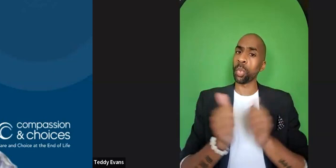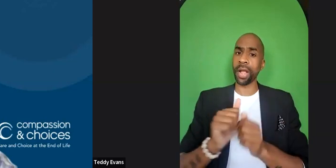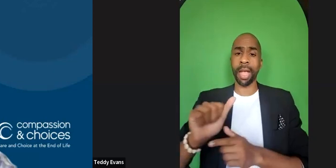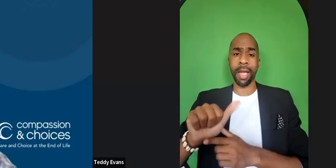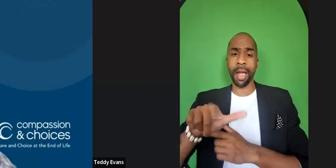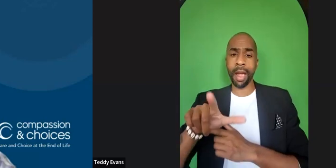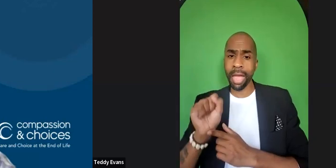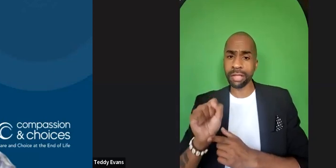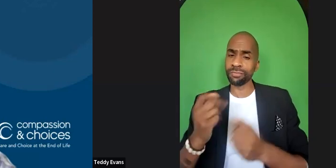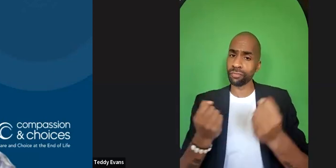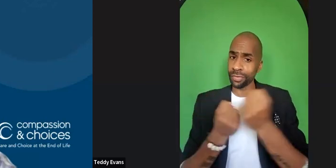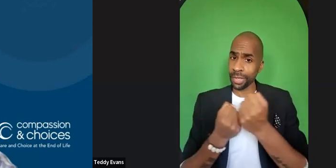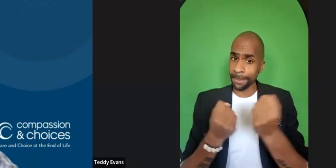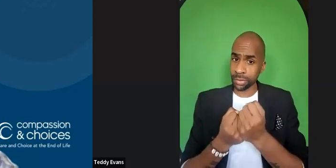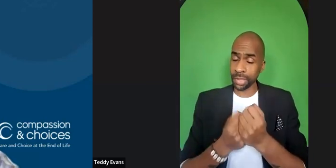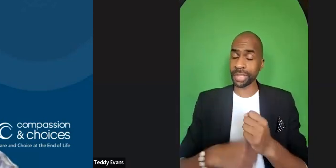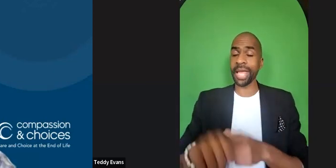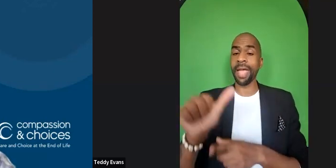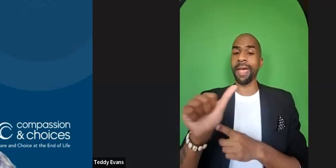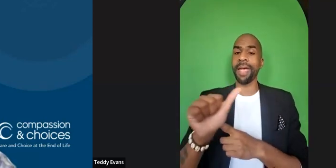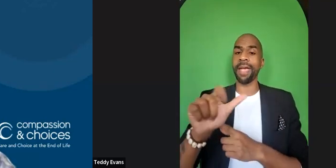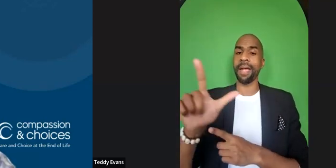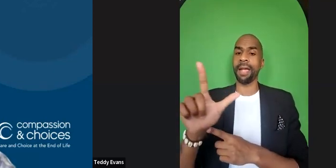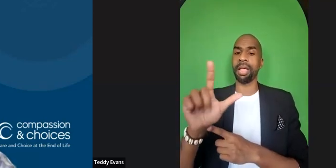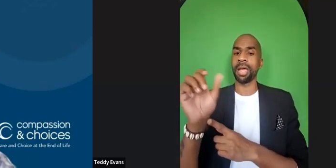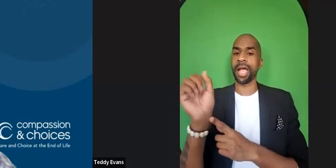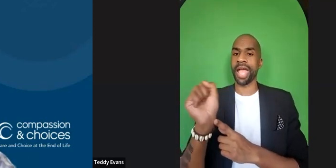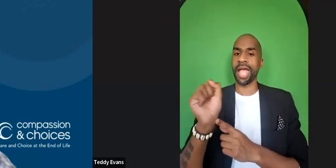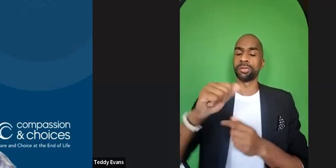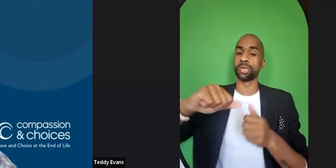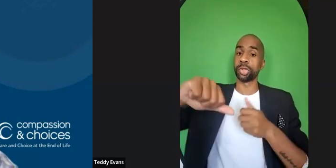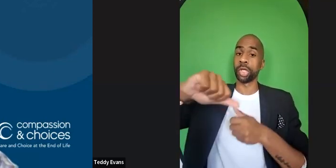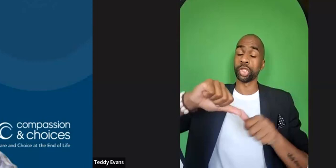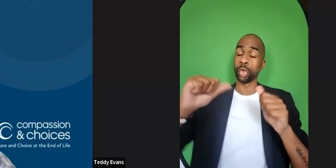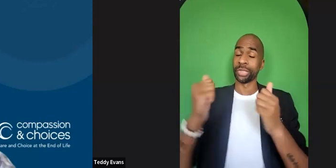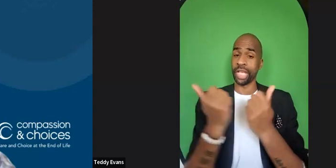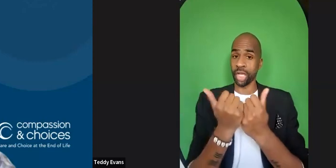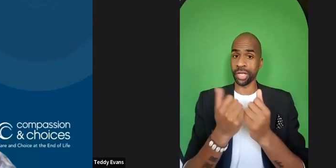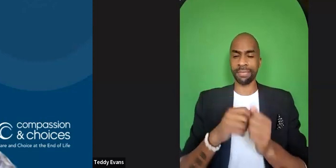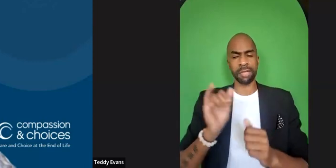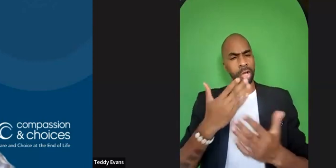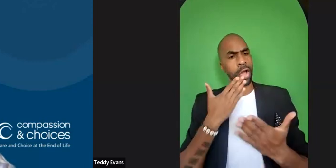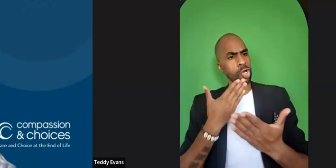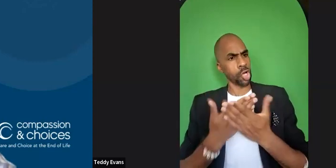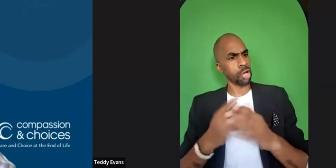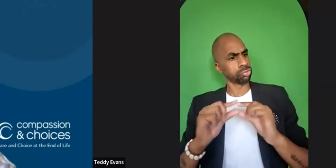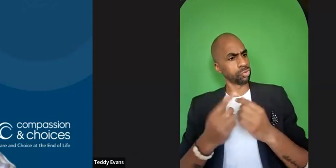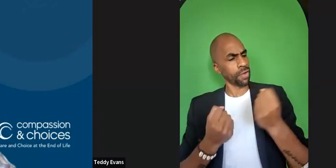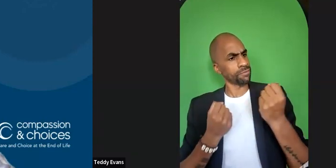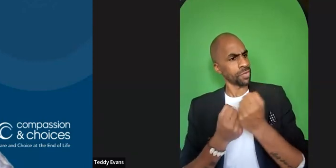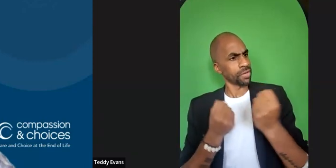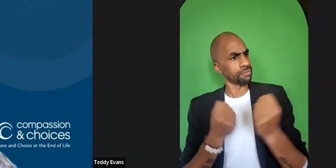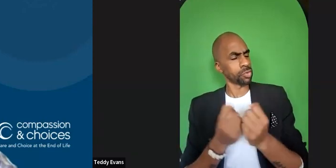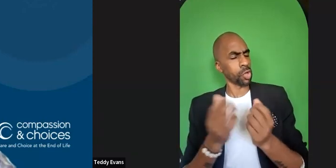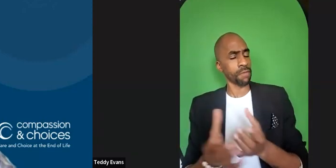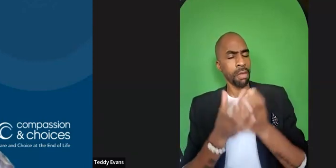for example, the ALS Association is a terrific advocacy organization that really has incredible supportive services, both